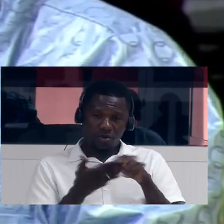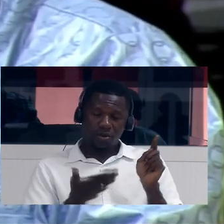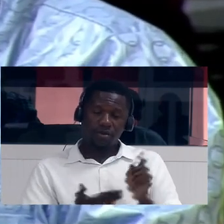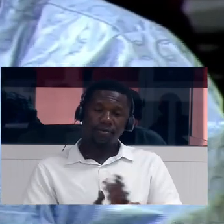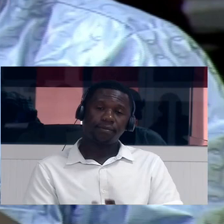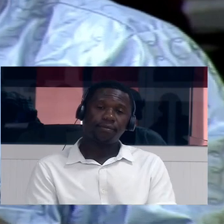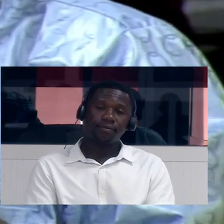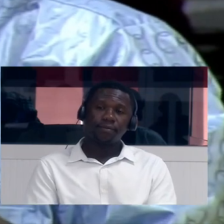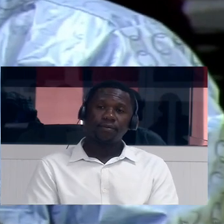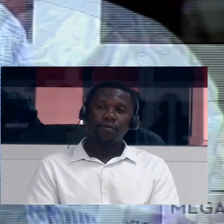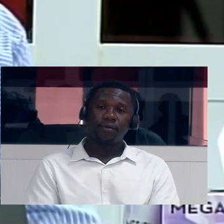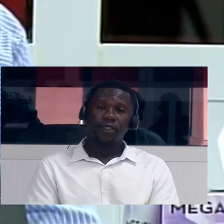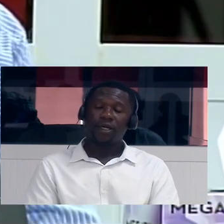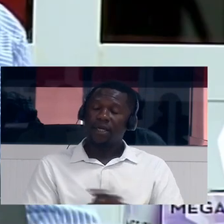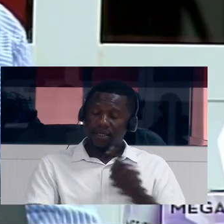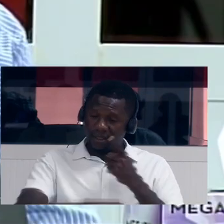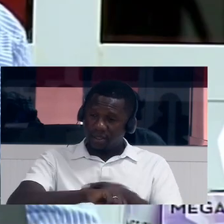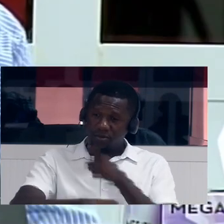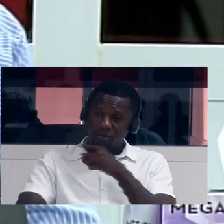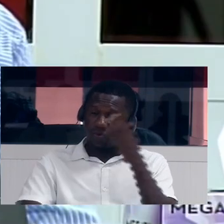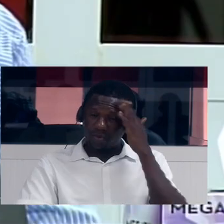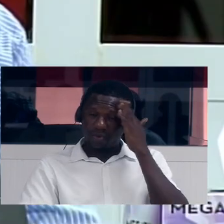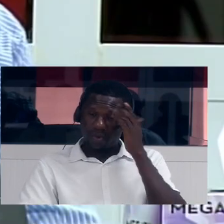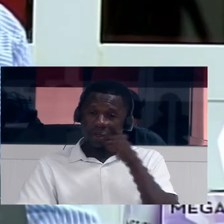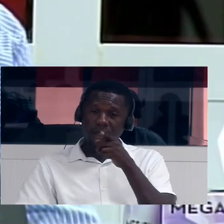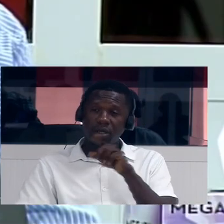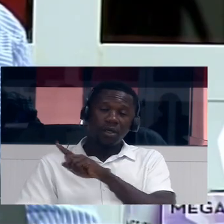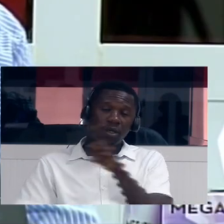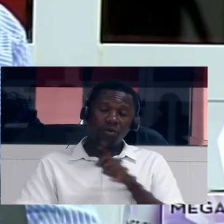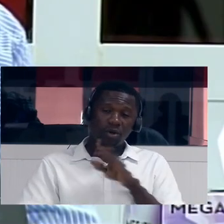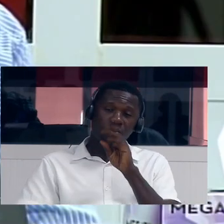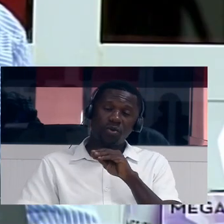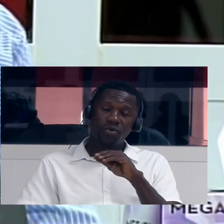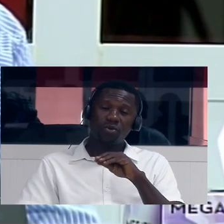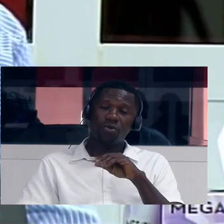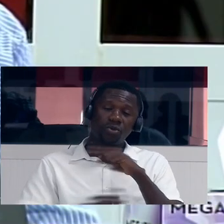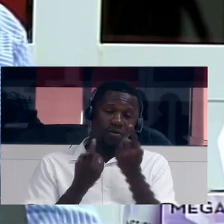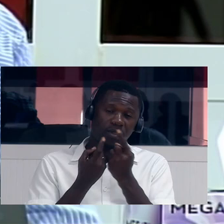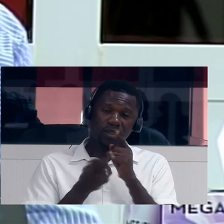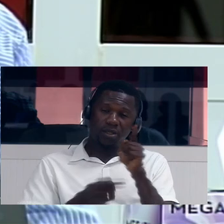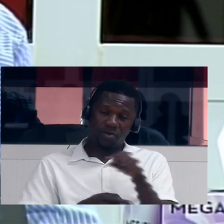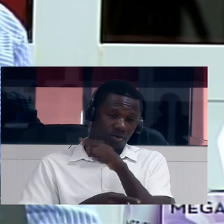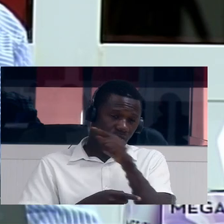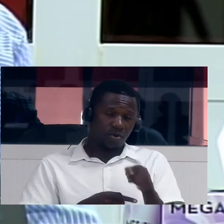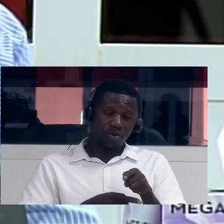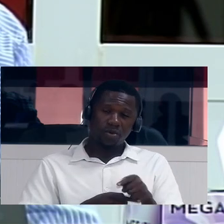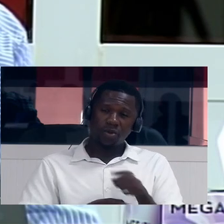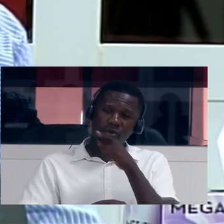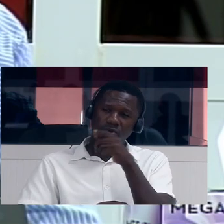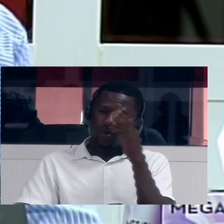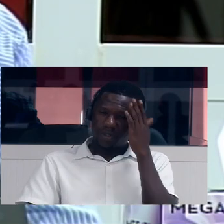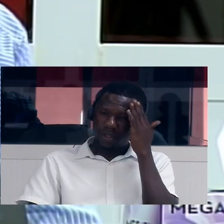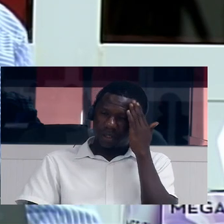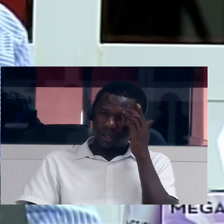Yeah. At the time you realized they were doing something wrong, didn't you think